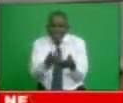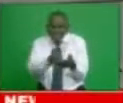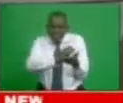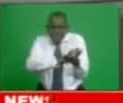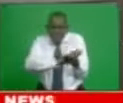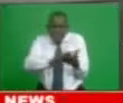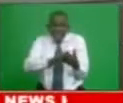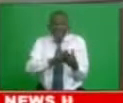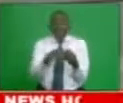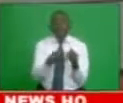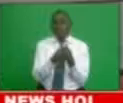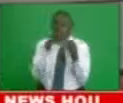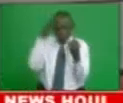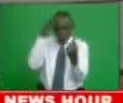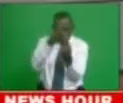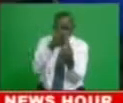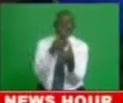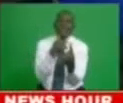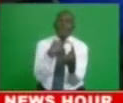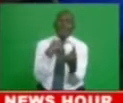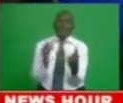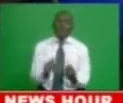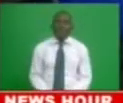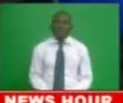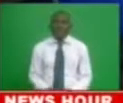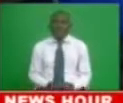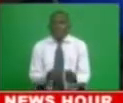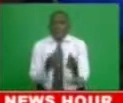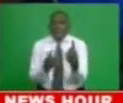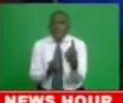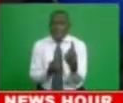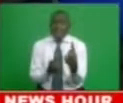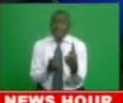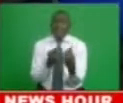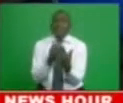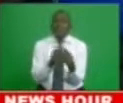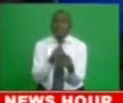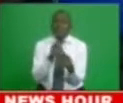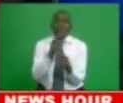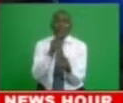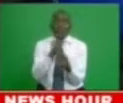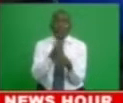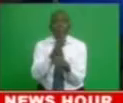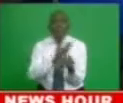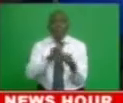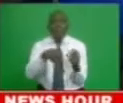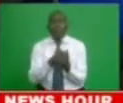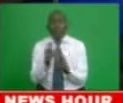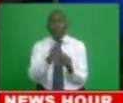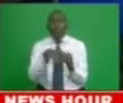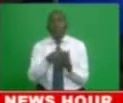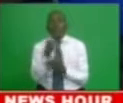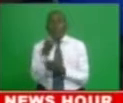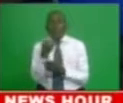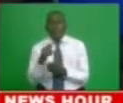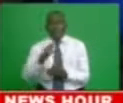to hit on something and my timing must always be right. I got to a point where I made everybody understand that, listen, we are now